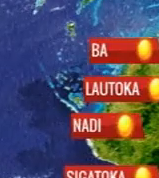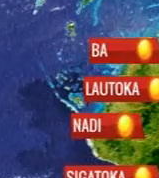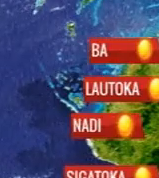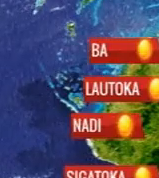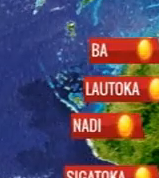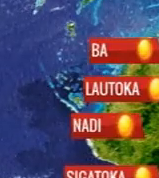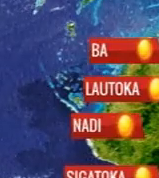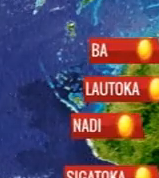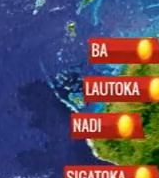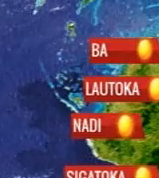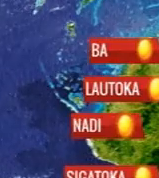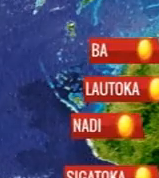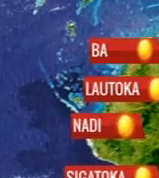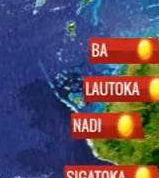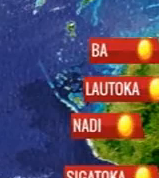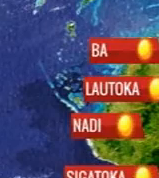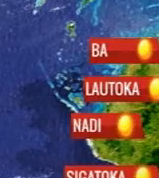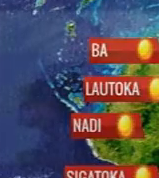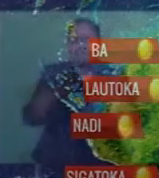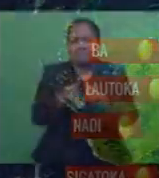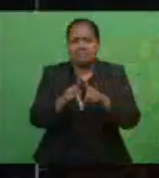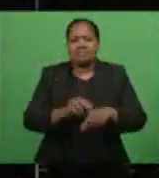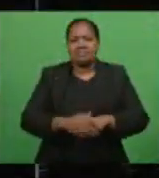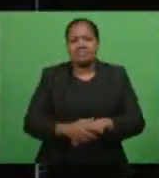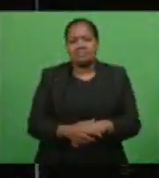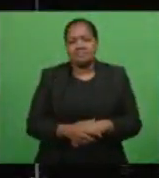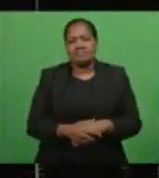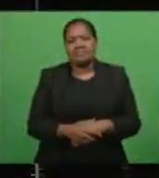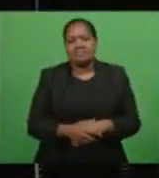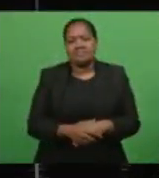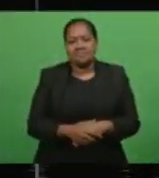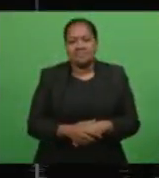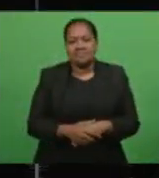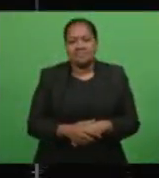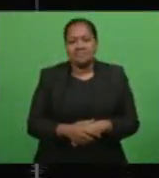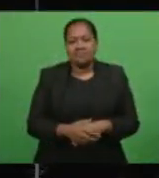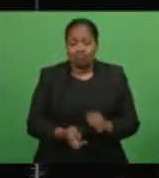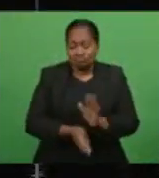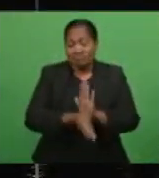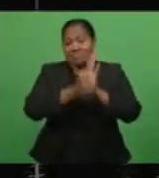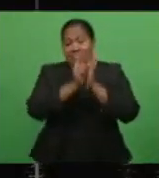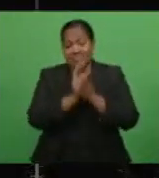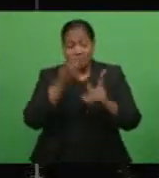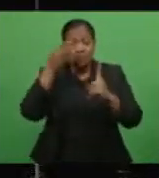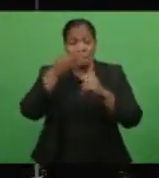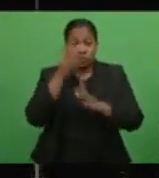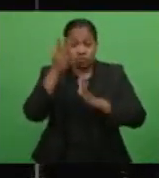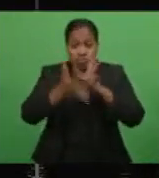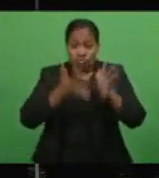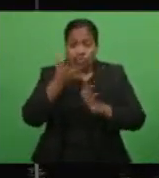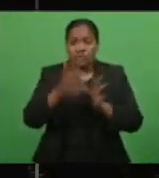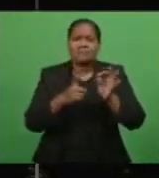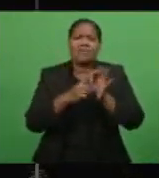expected over most places. And recapping the main stories for tonight, PM